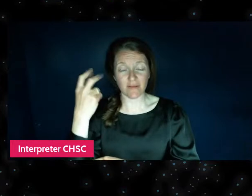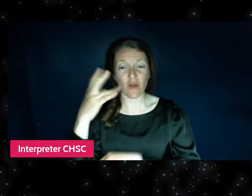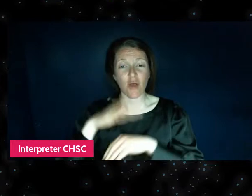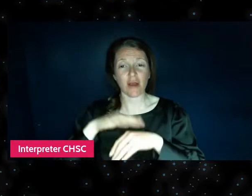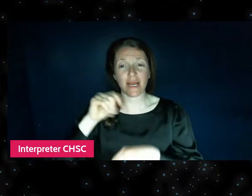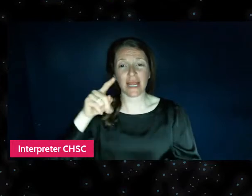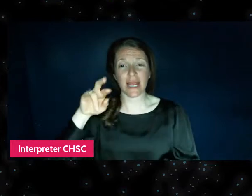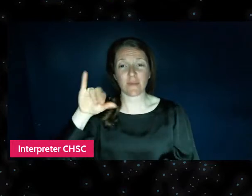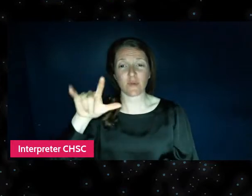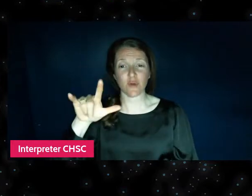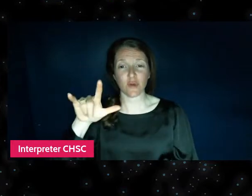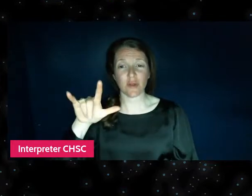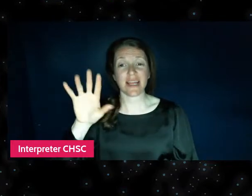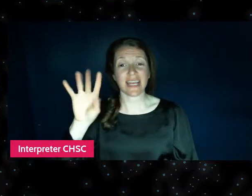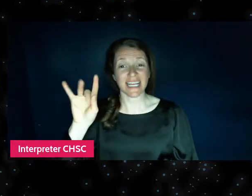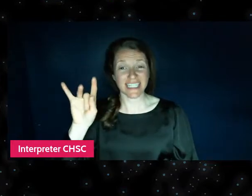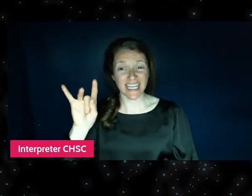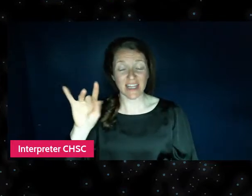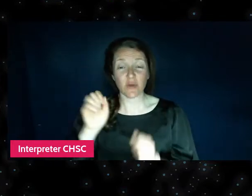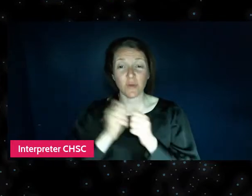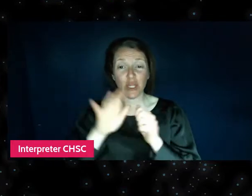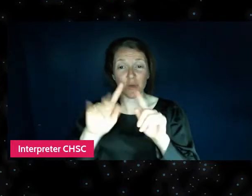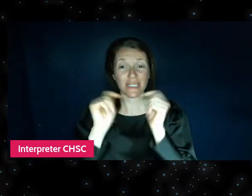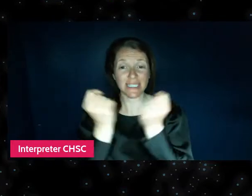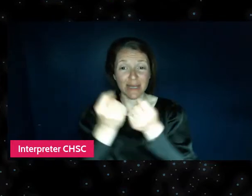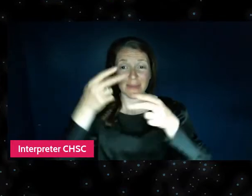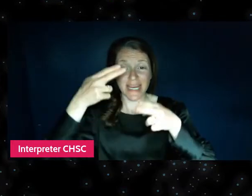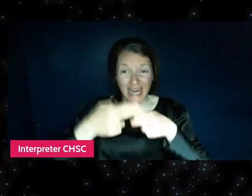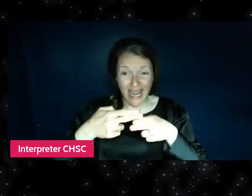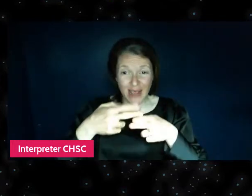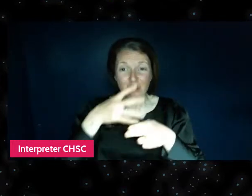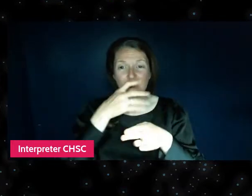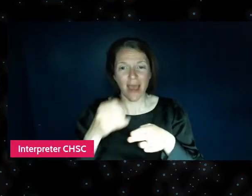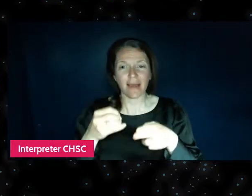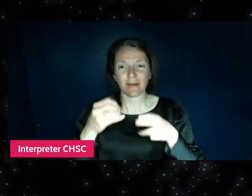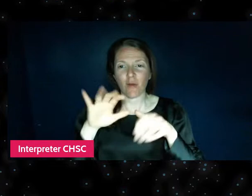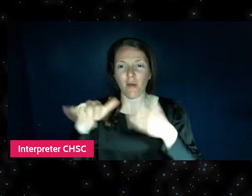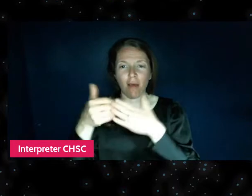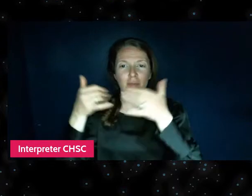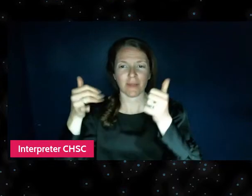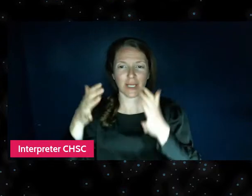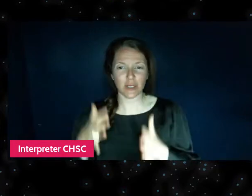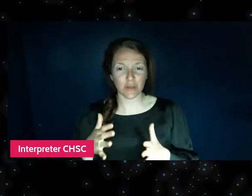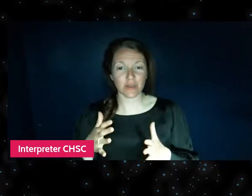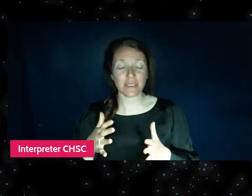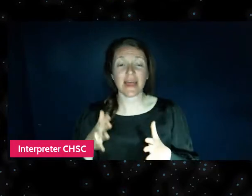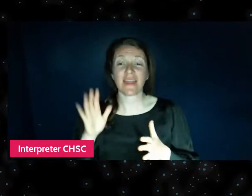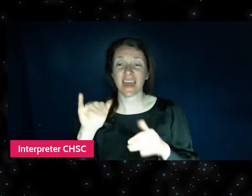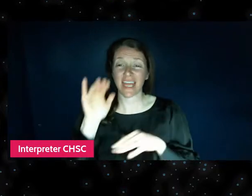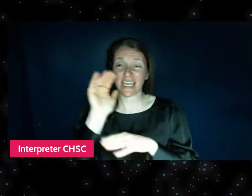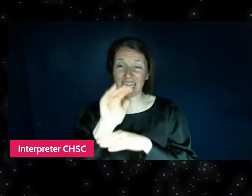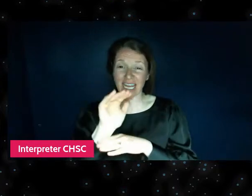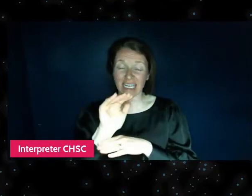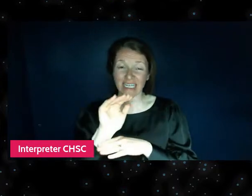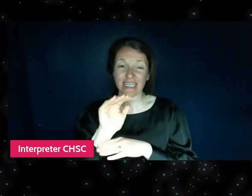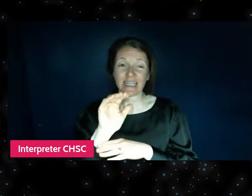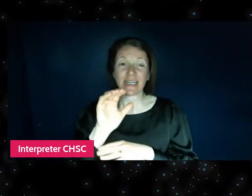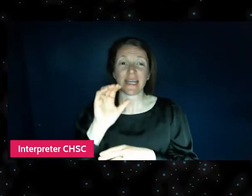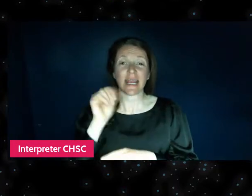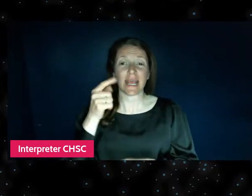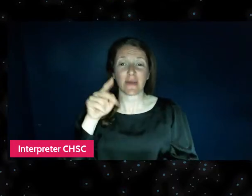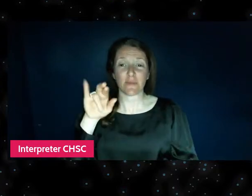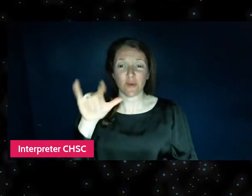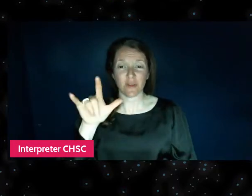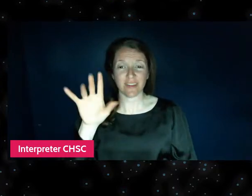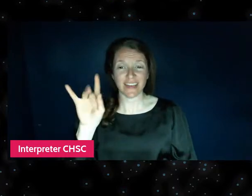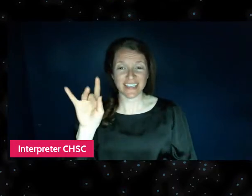and a list of team members. The event will take place that night, again, Sunday, April 18th at 7 o'clock. And if